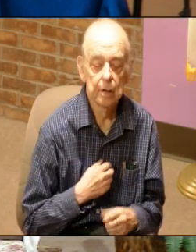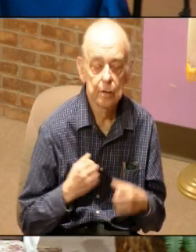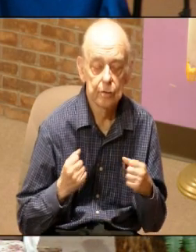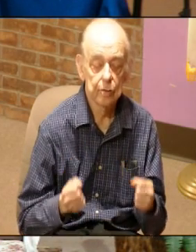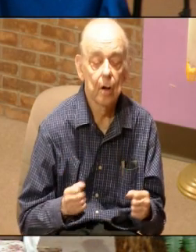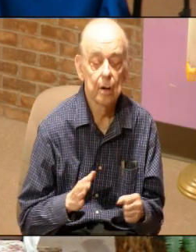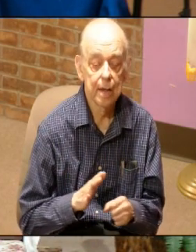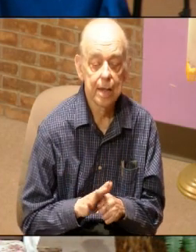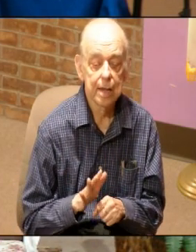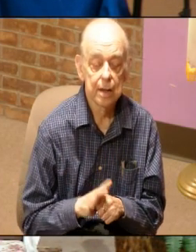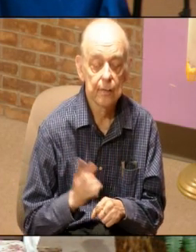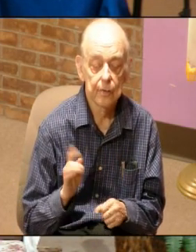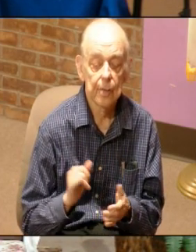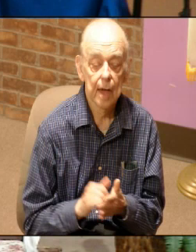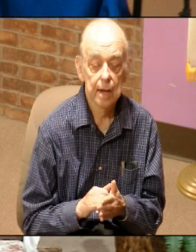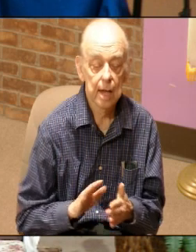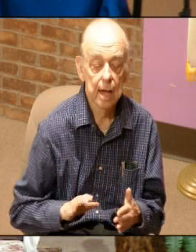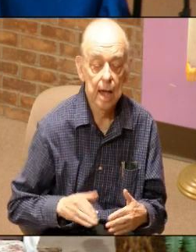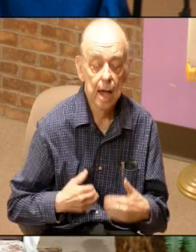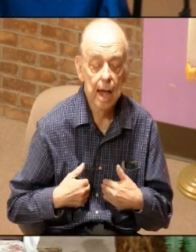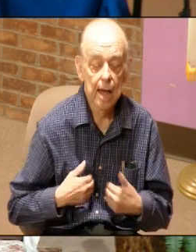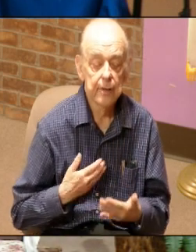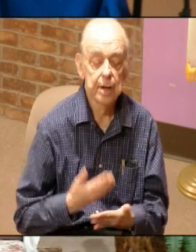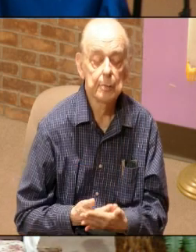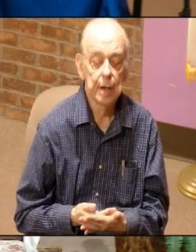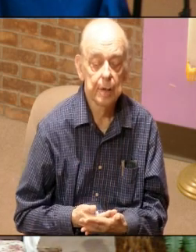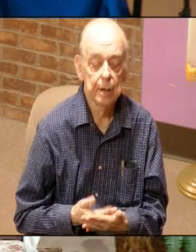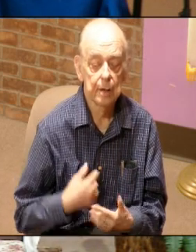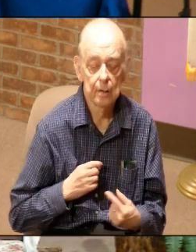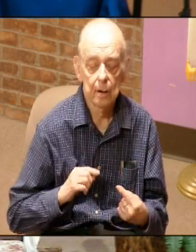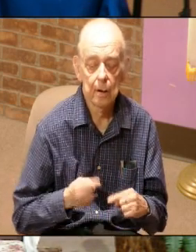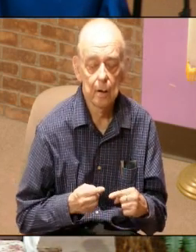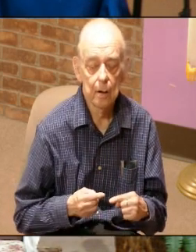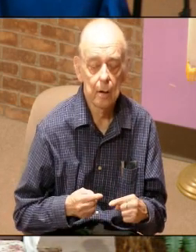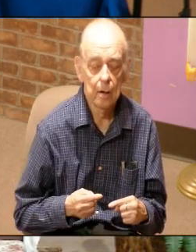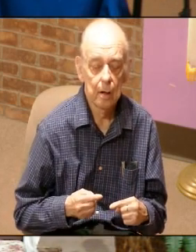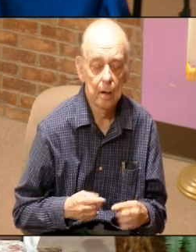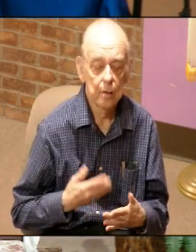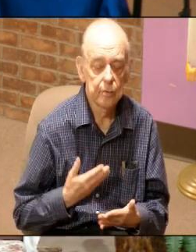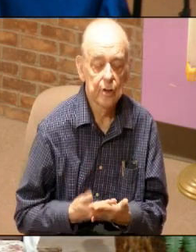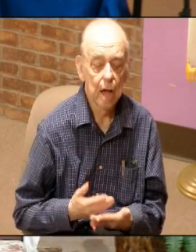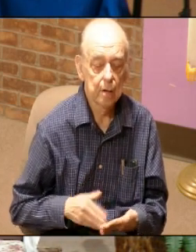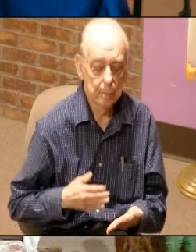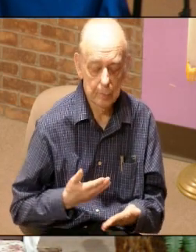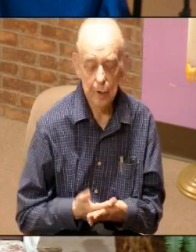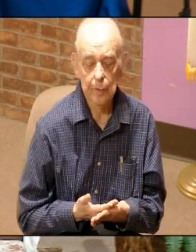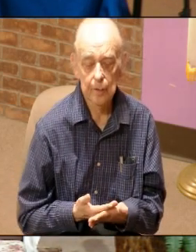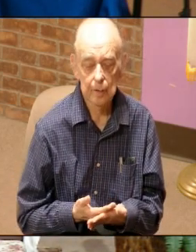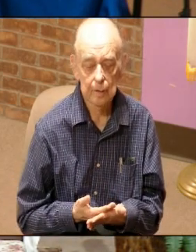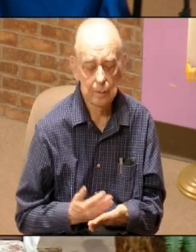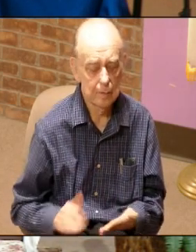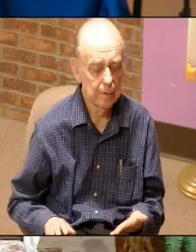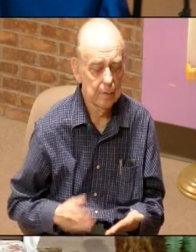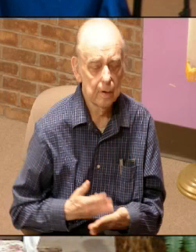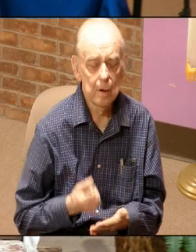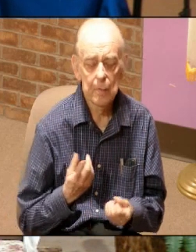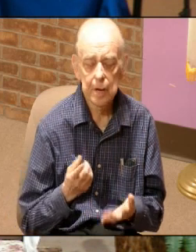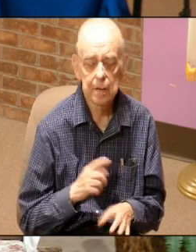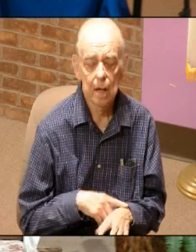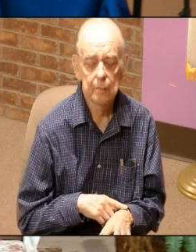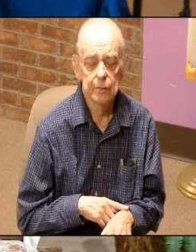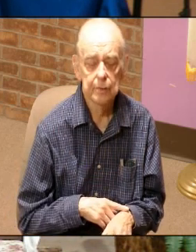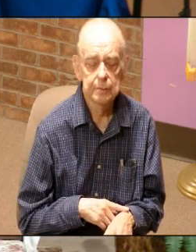in that case. The pain of childbirth. And there are so many times